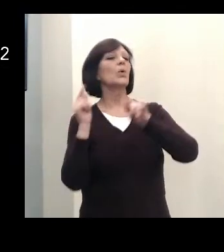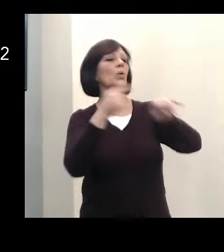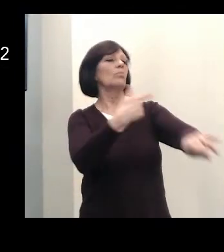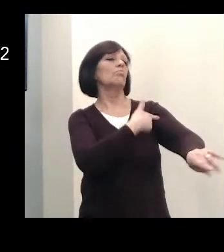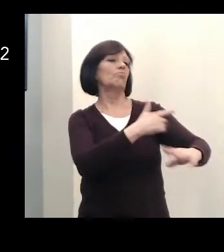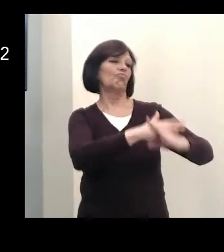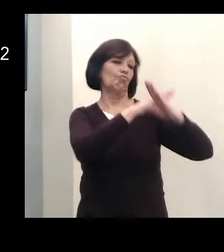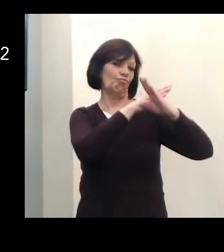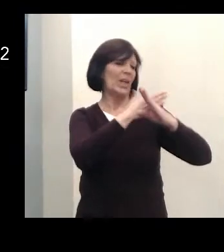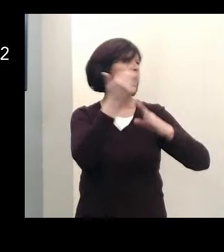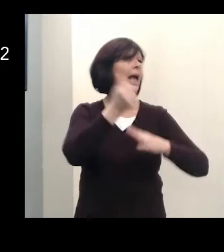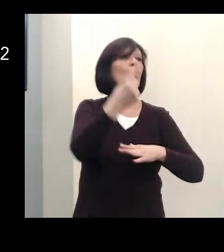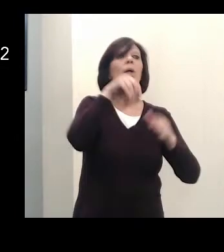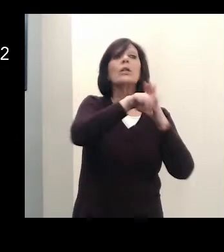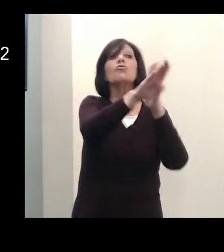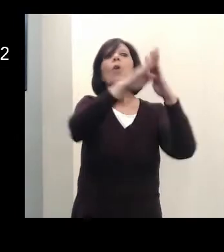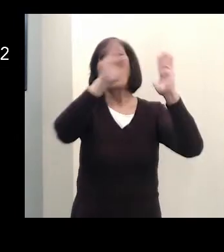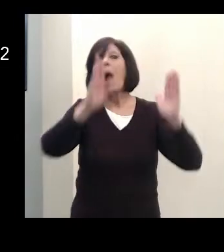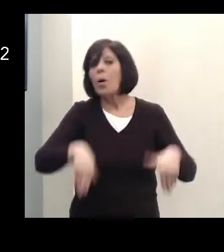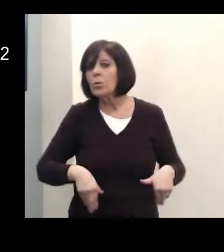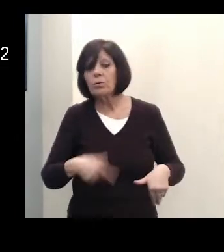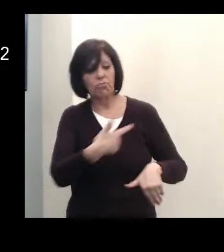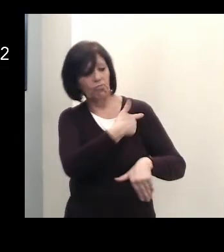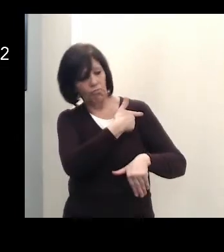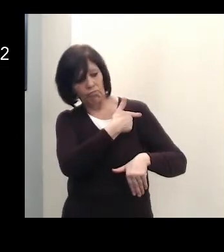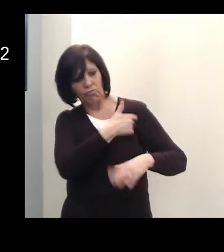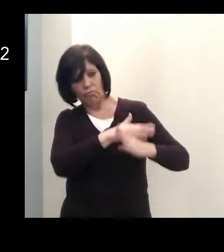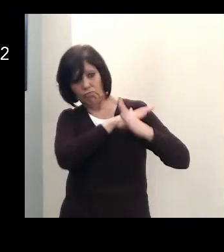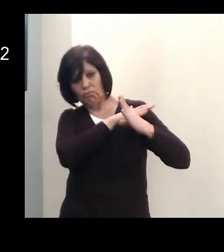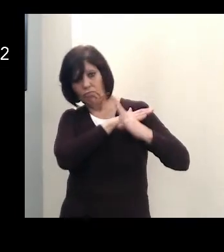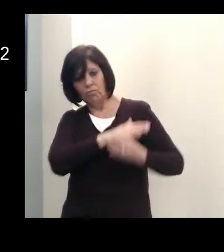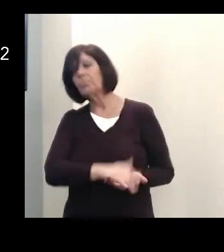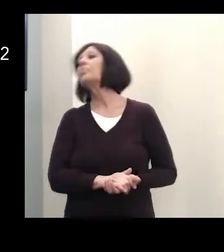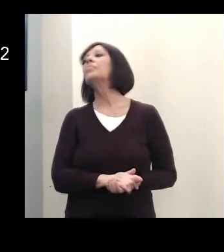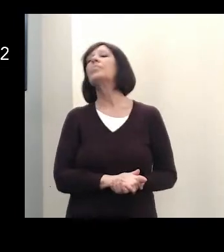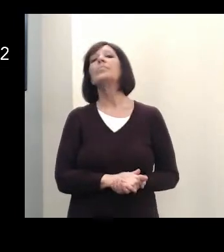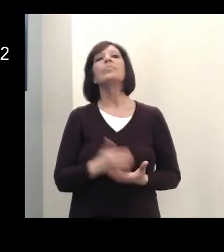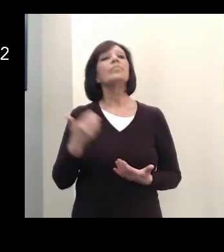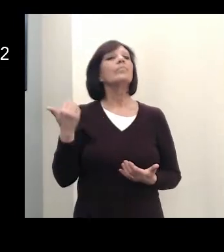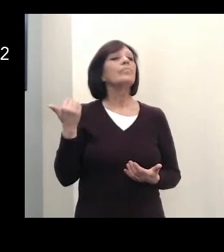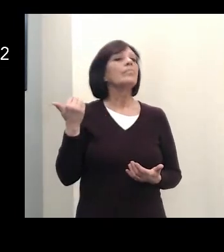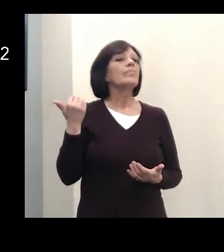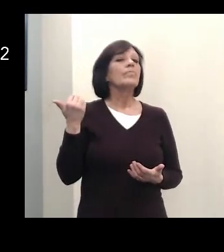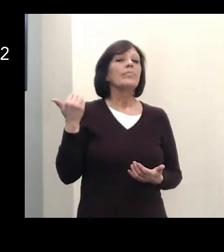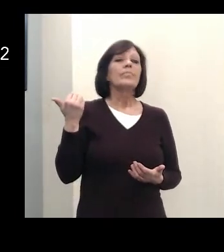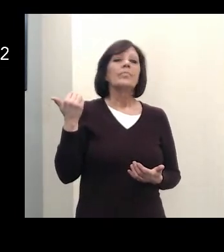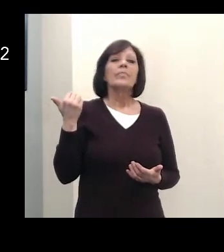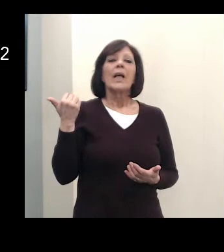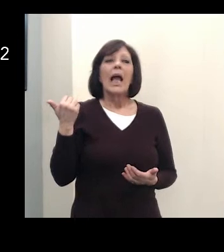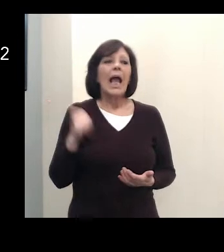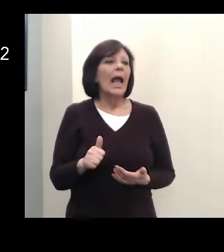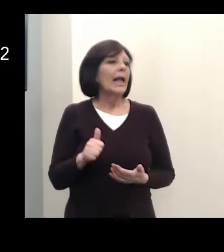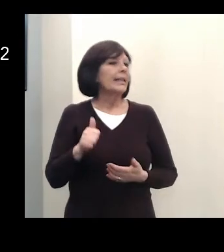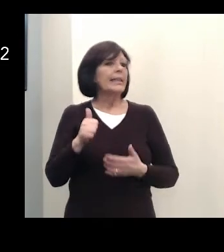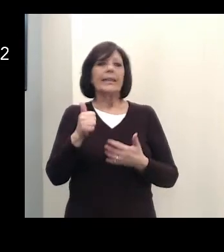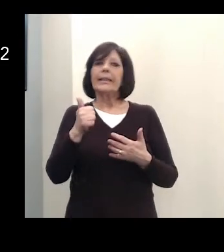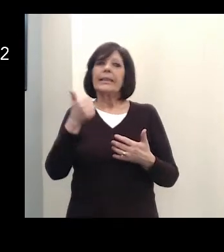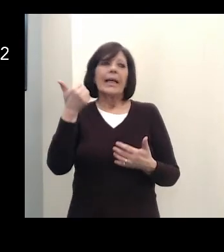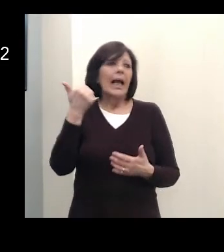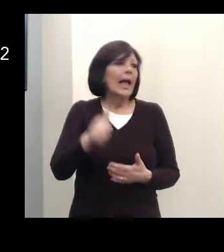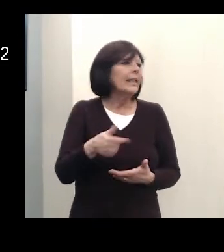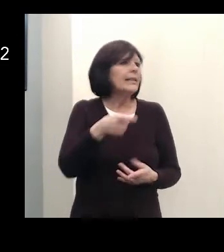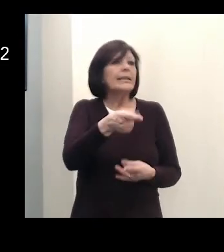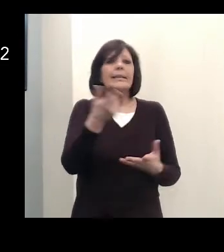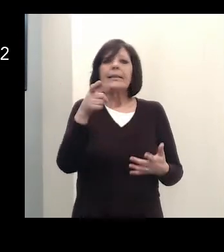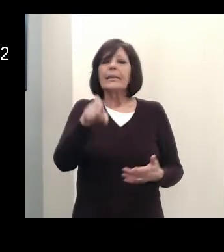and anyone in your household a COVID-19 vaccine. Any available vaccine, any dose that you need. If you want